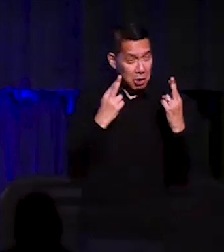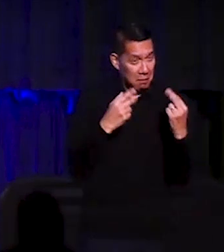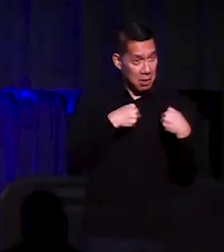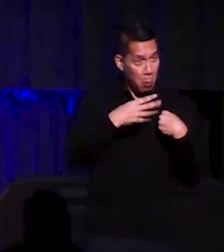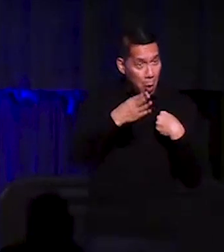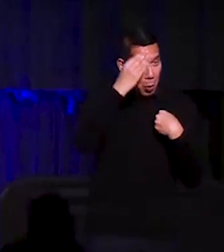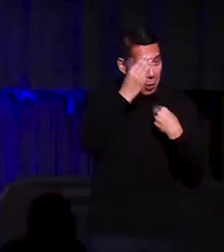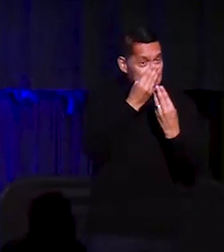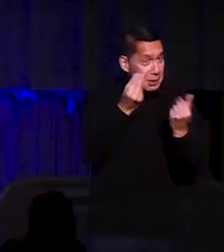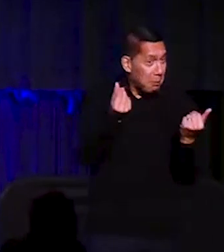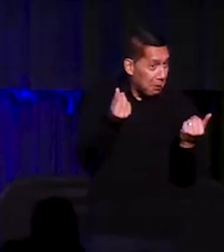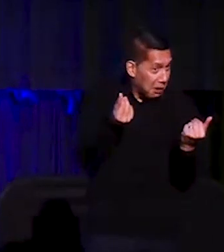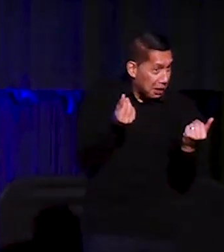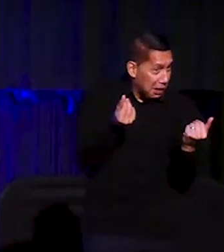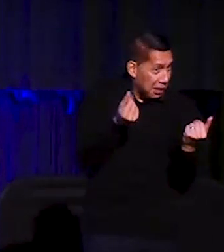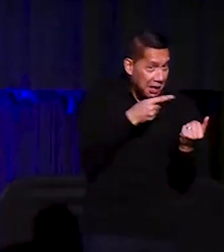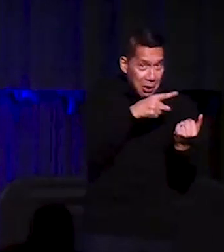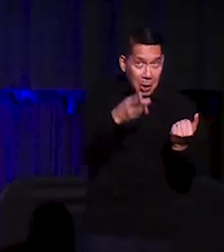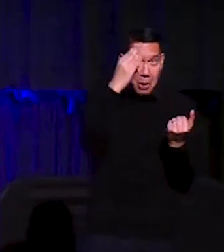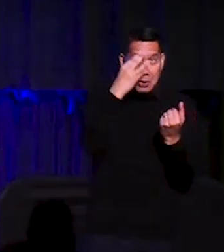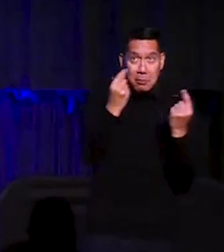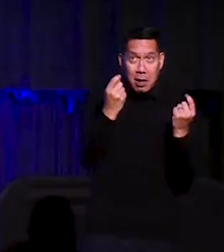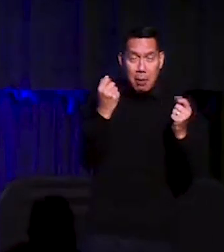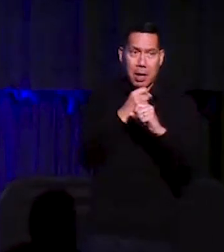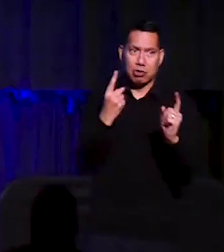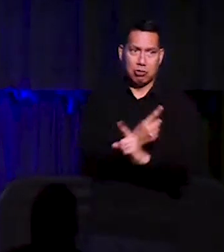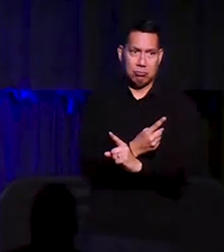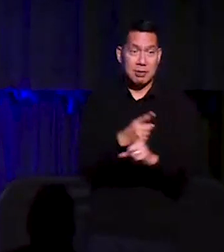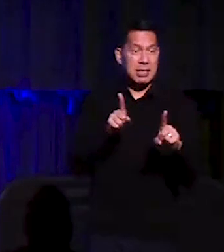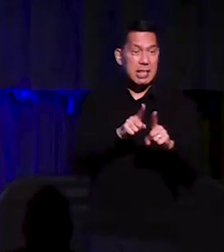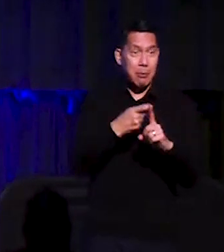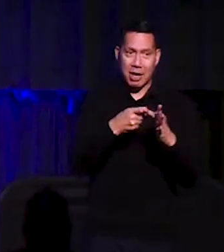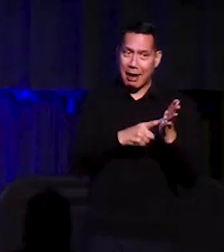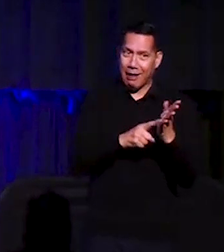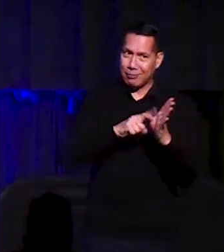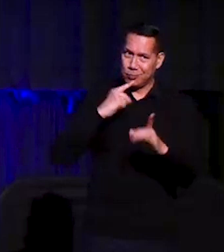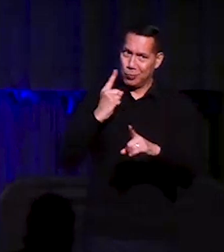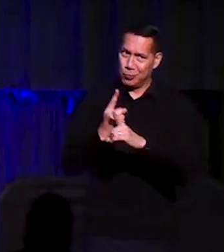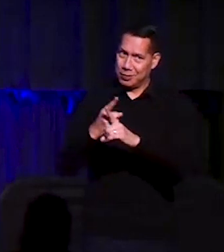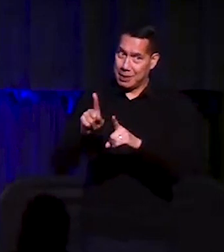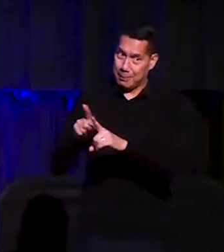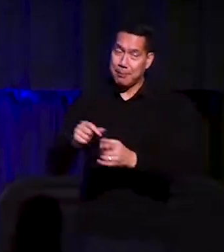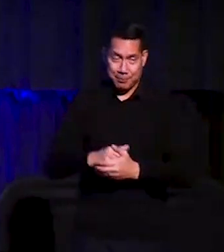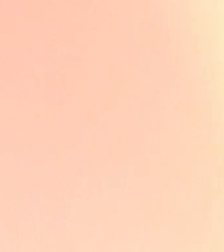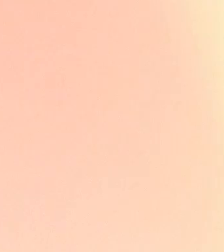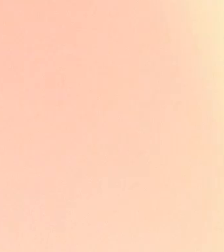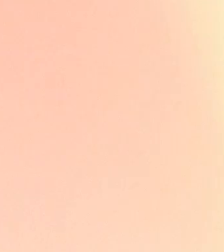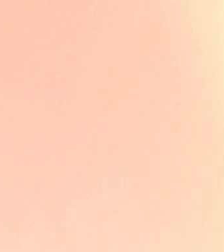unlearn something and learn something and make some change, just like Kelly said, and maybe throw some